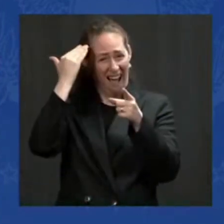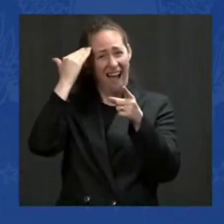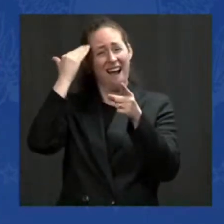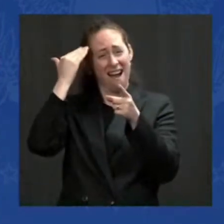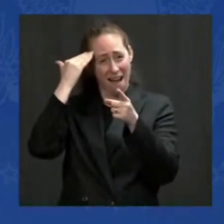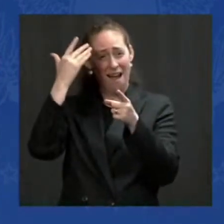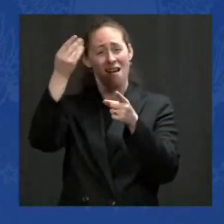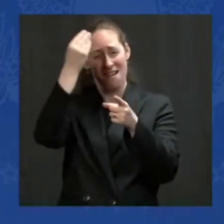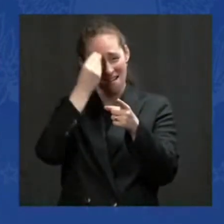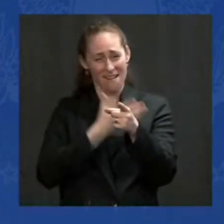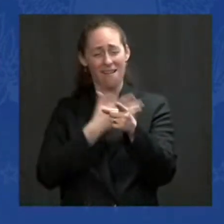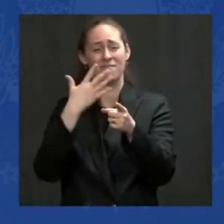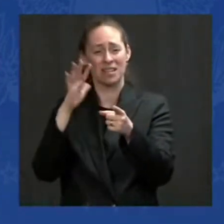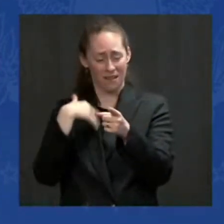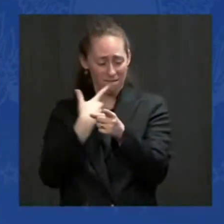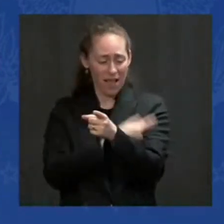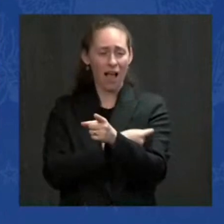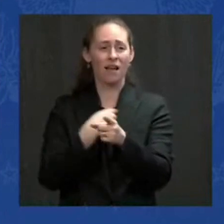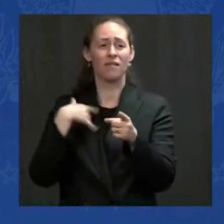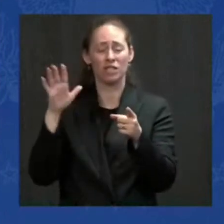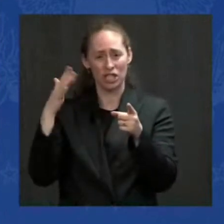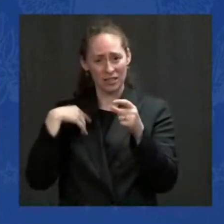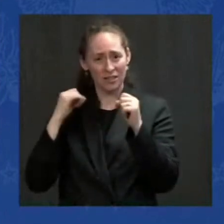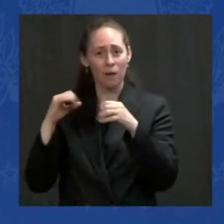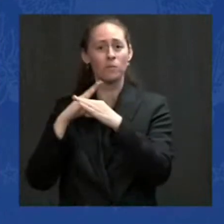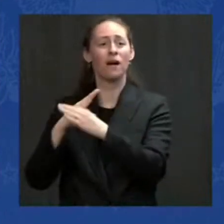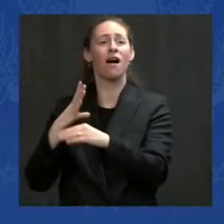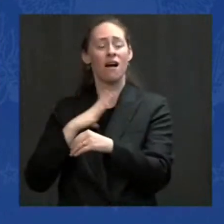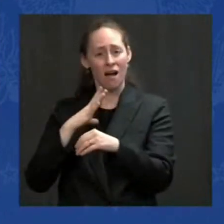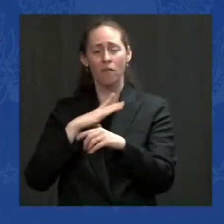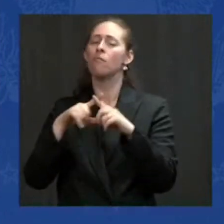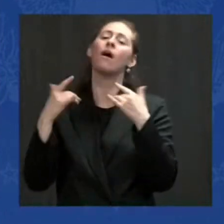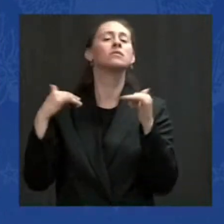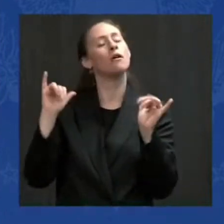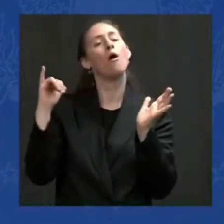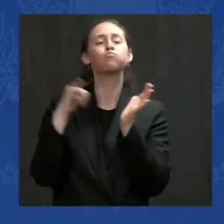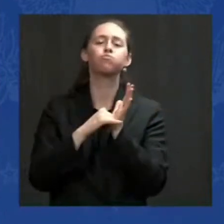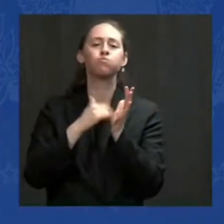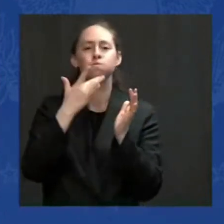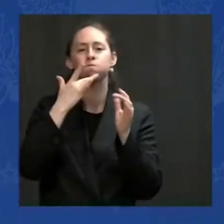of protection, for myself, I would opt for any of a number